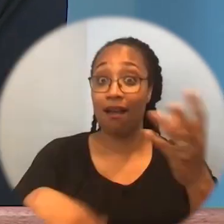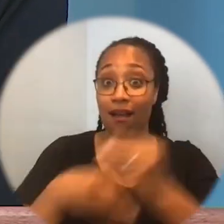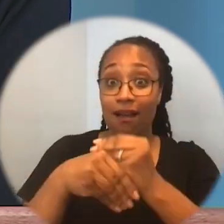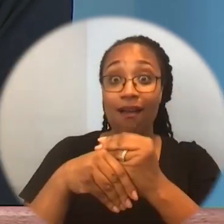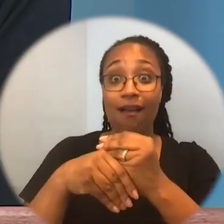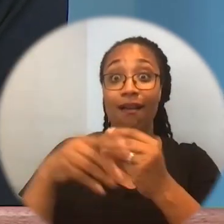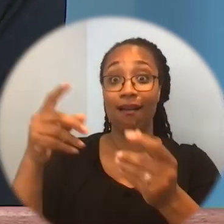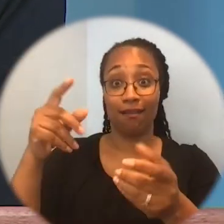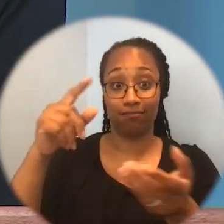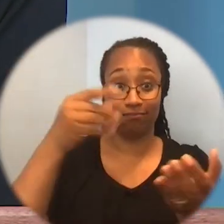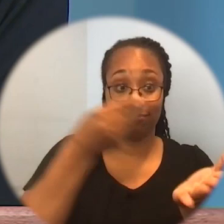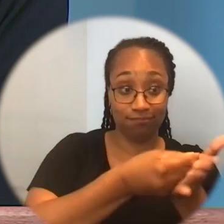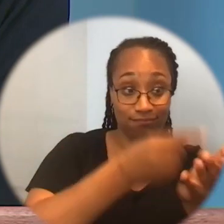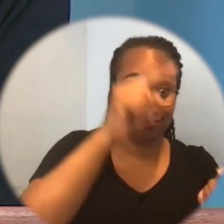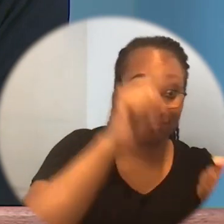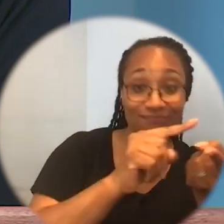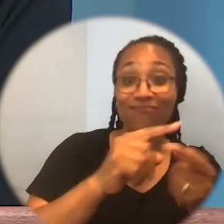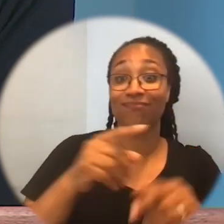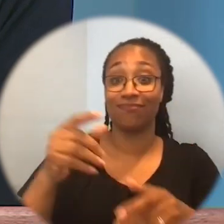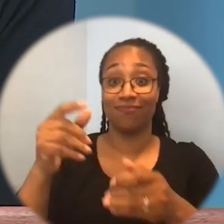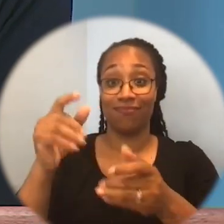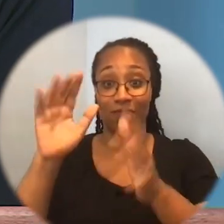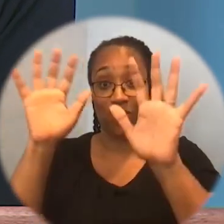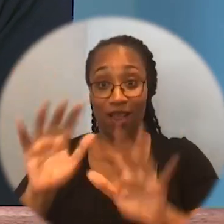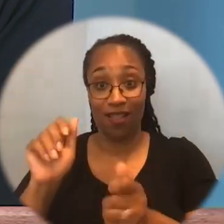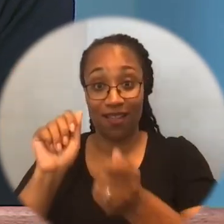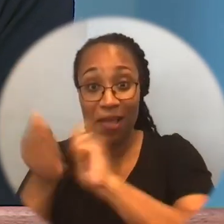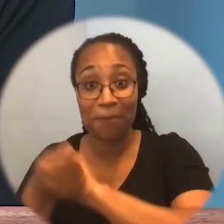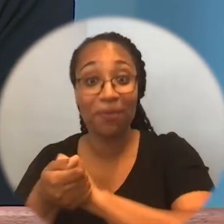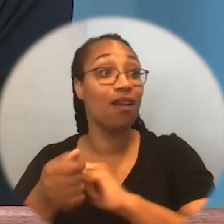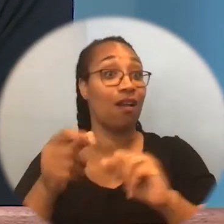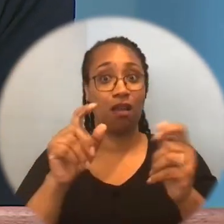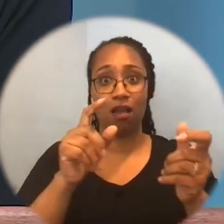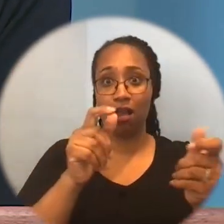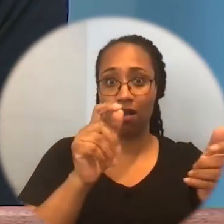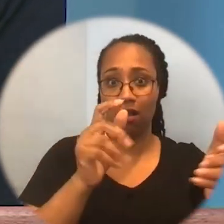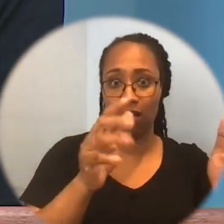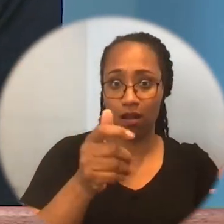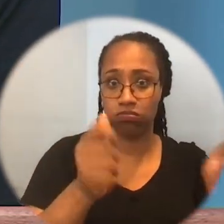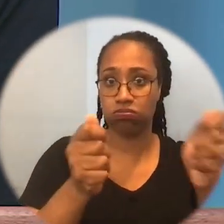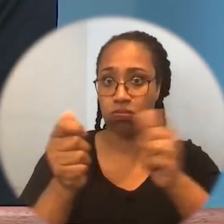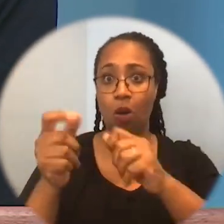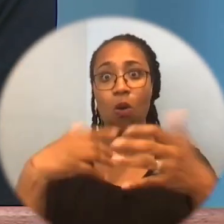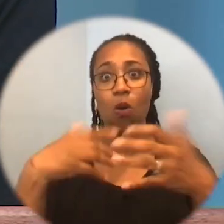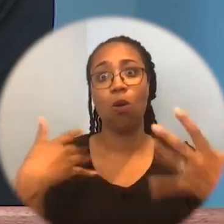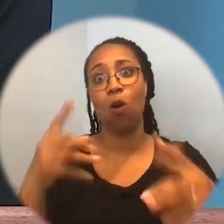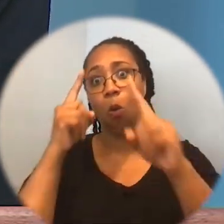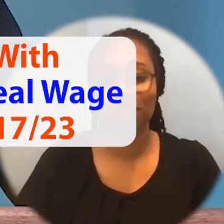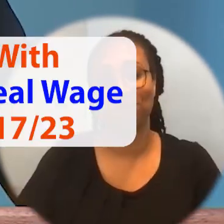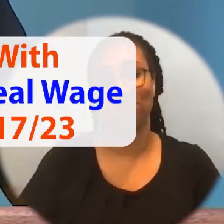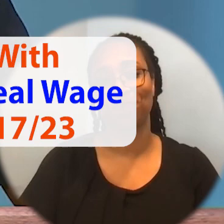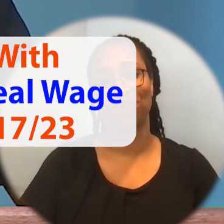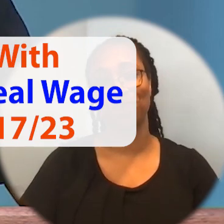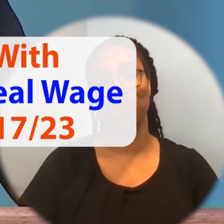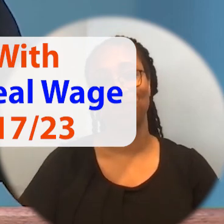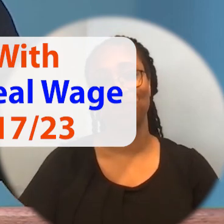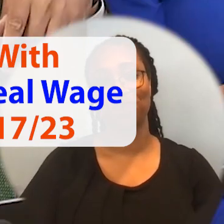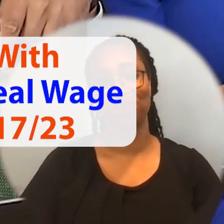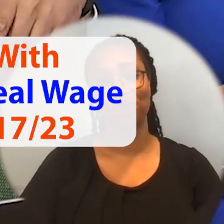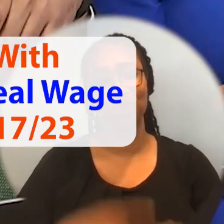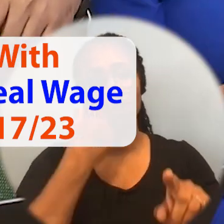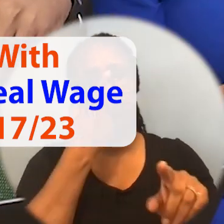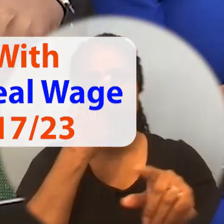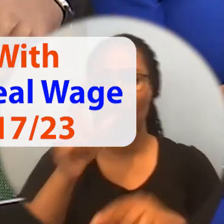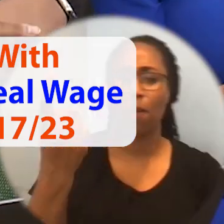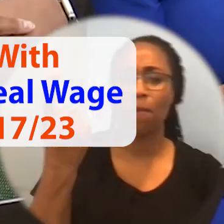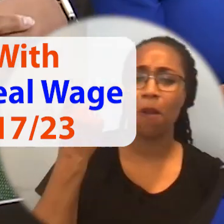right? Good paying union jobs. All of these things are coming out of the work that this president and Democrats have been able to get done. Just one more on that. The president